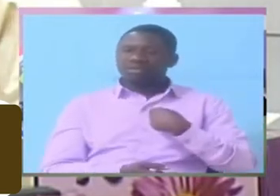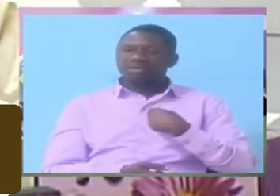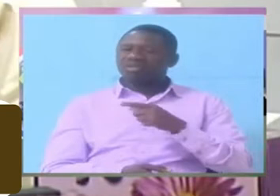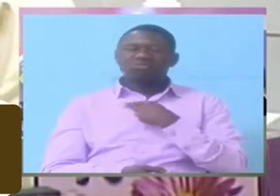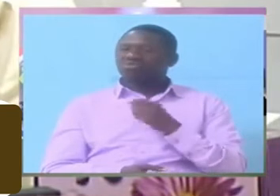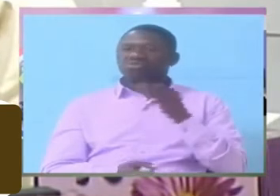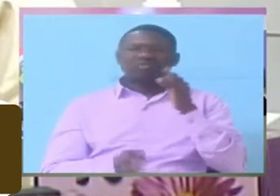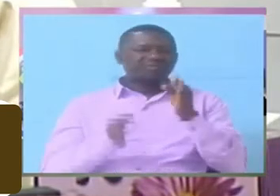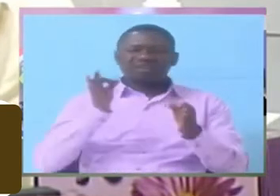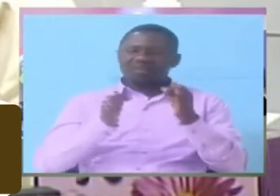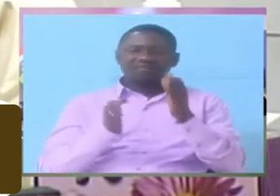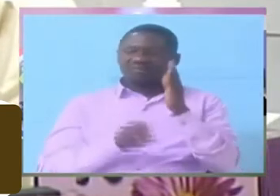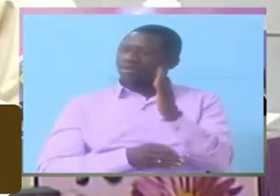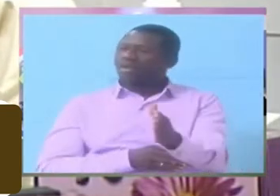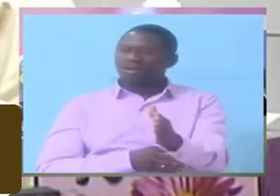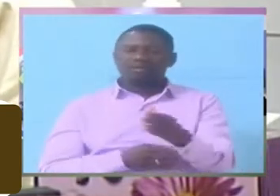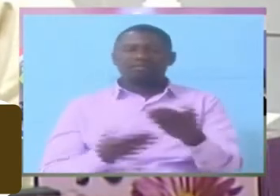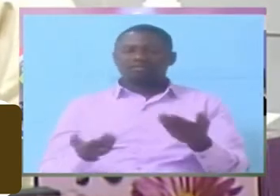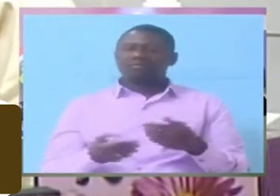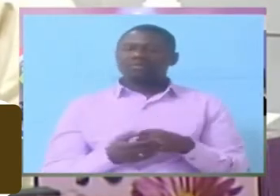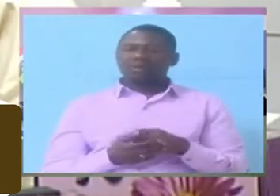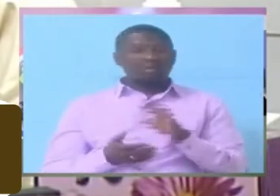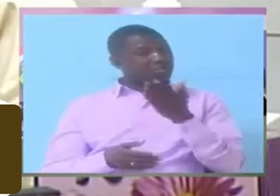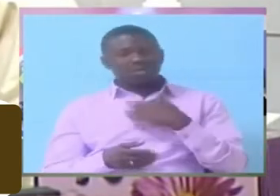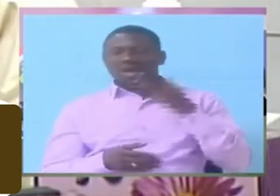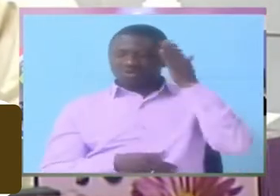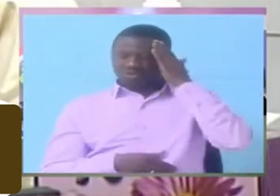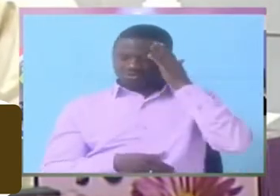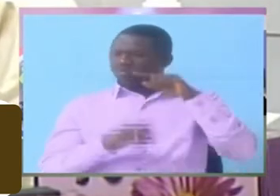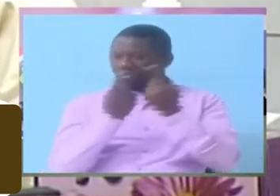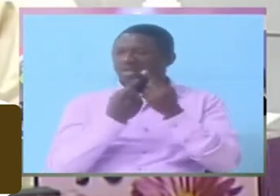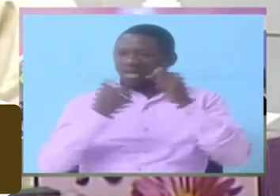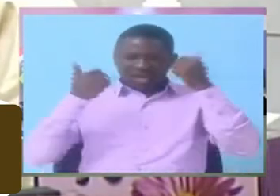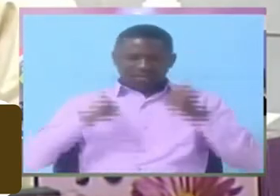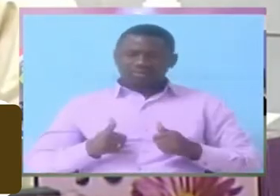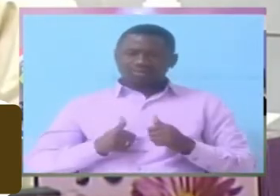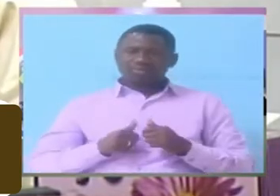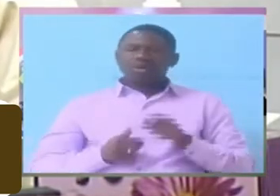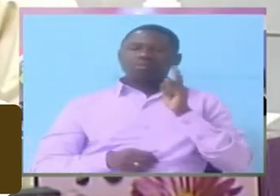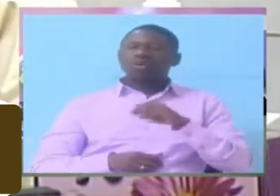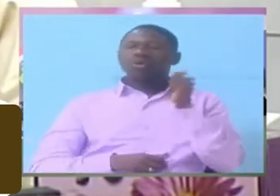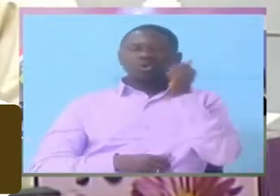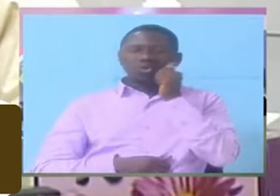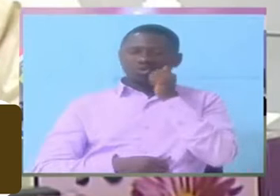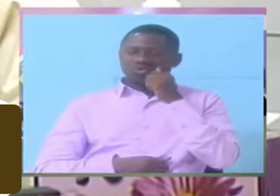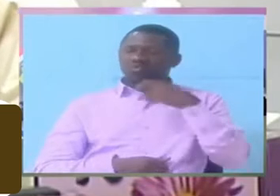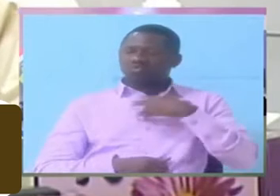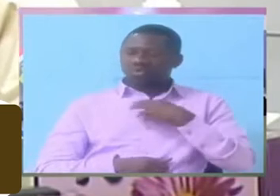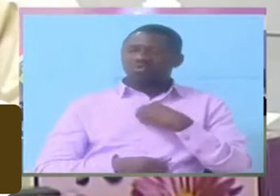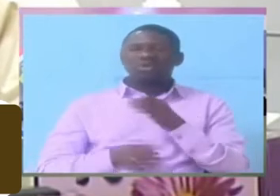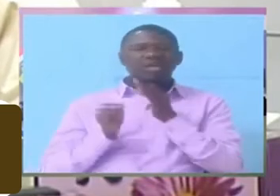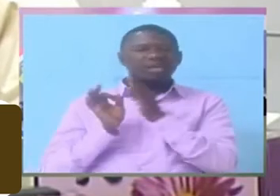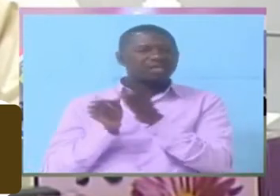ko atetilina. I know something must have happened. Ngalo nko otokule kela. But I always want to narrow it down to a particular person.